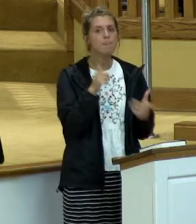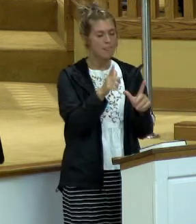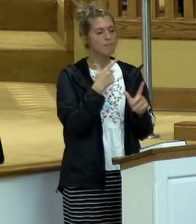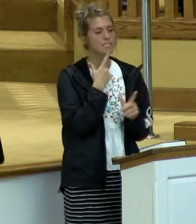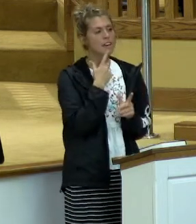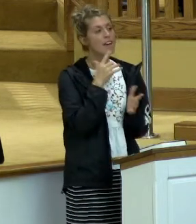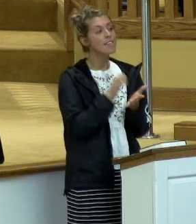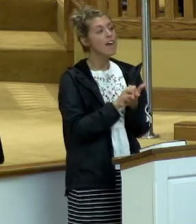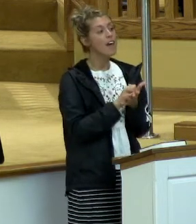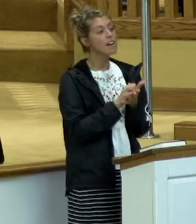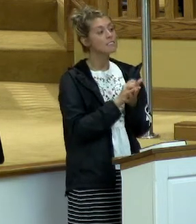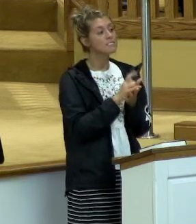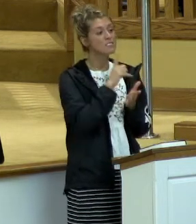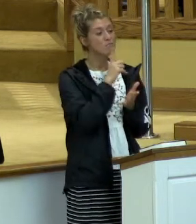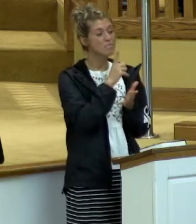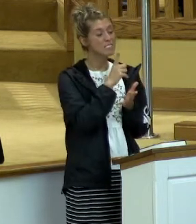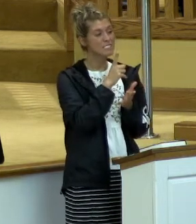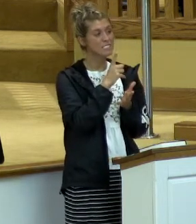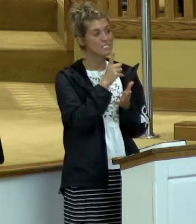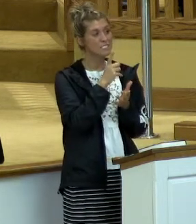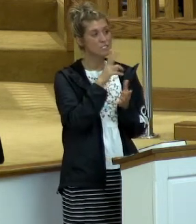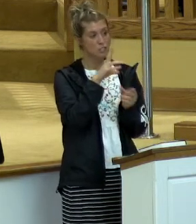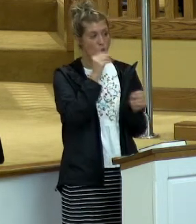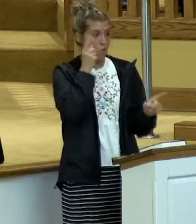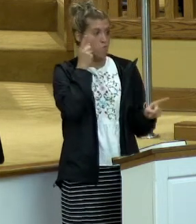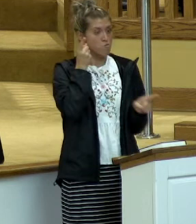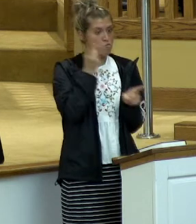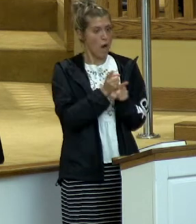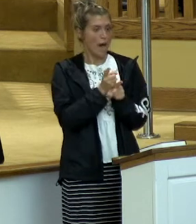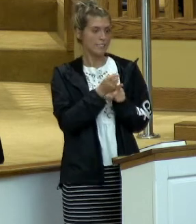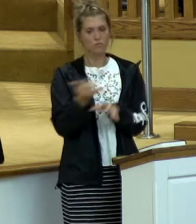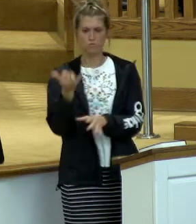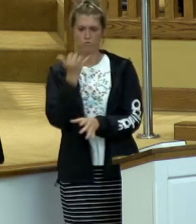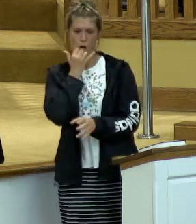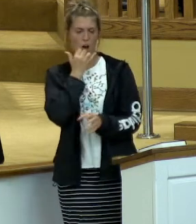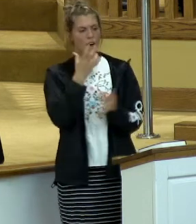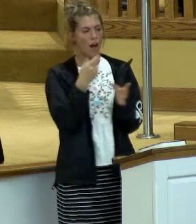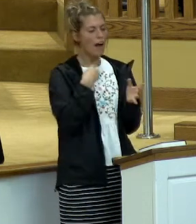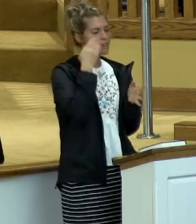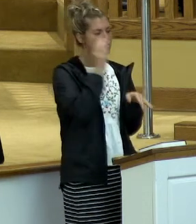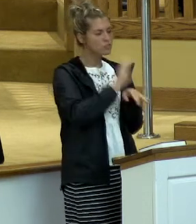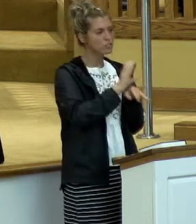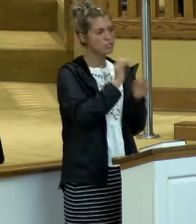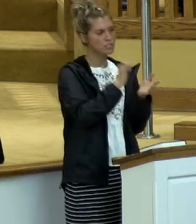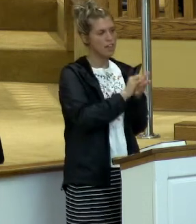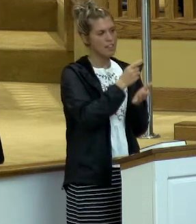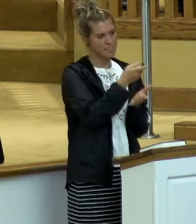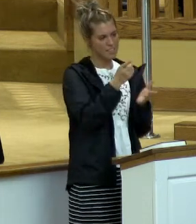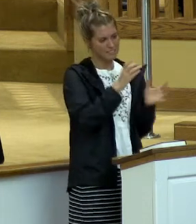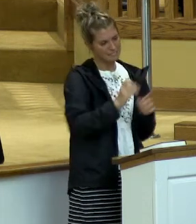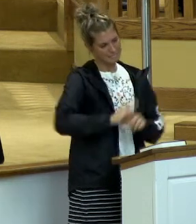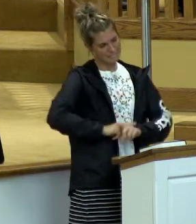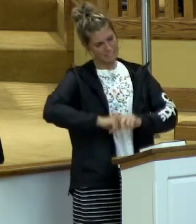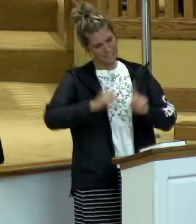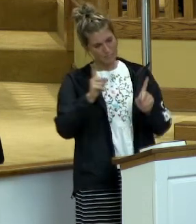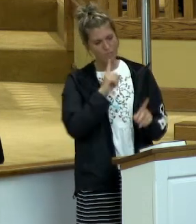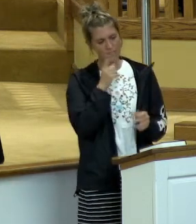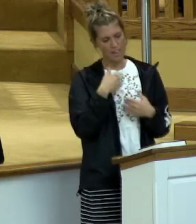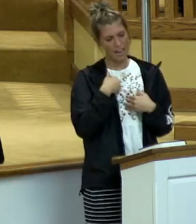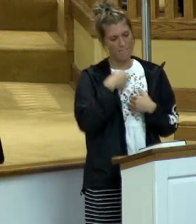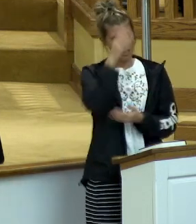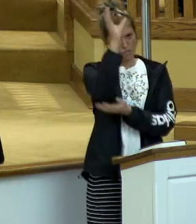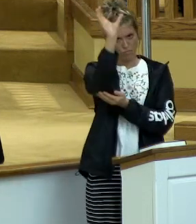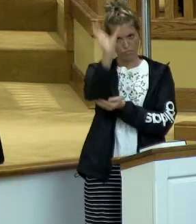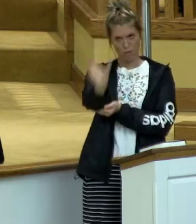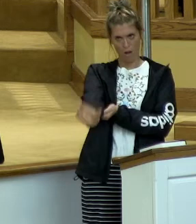Let me just say that there's no right way to do it either, or right or wrong way. I know of a church right now that they've done things differently. They've actually